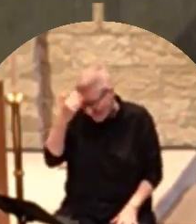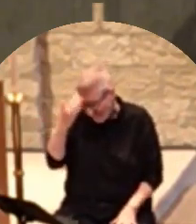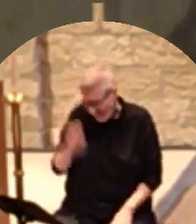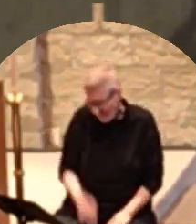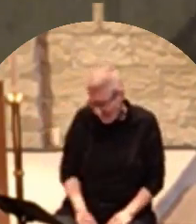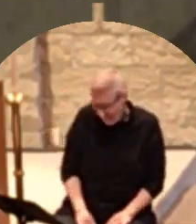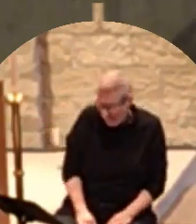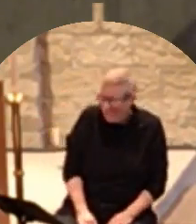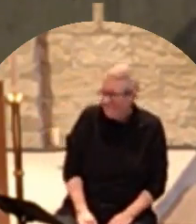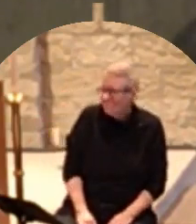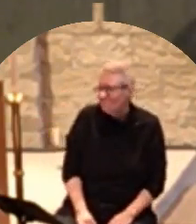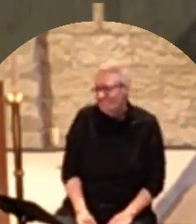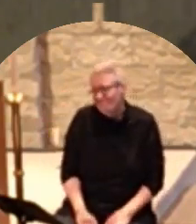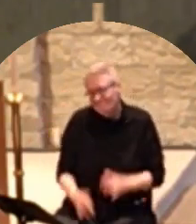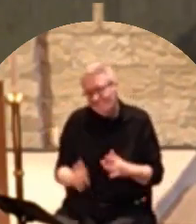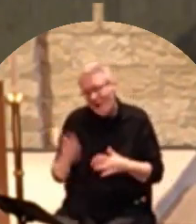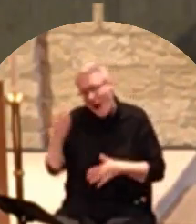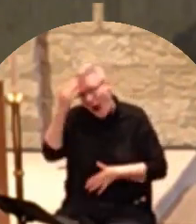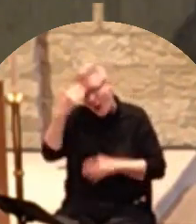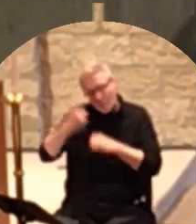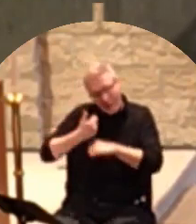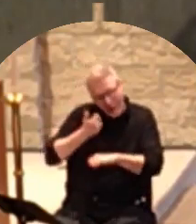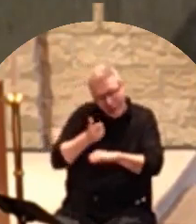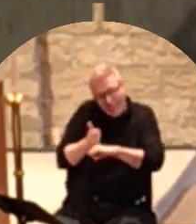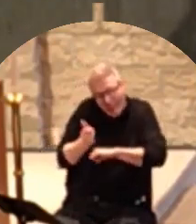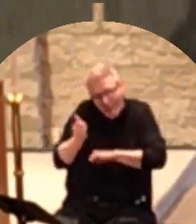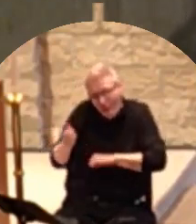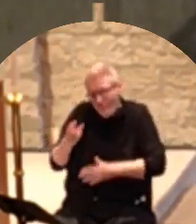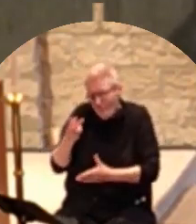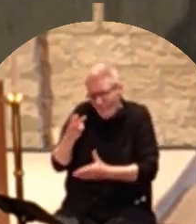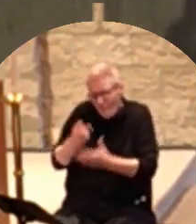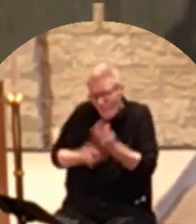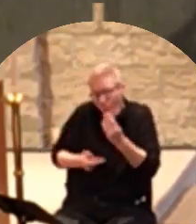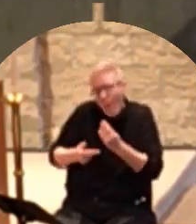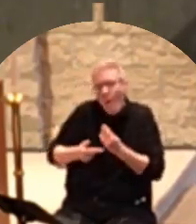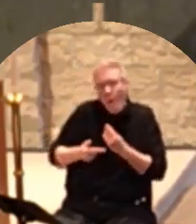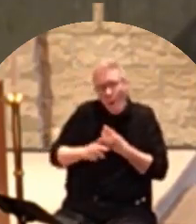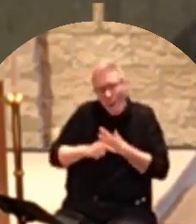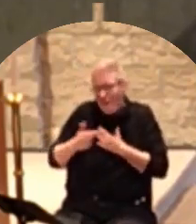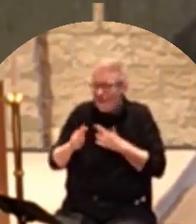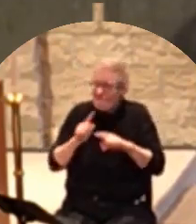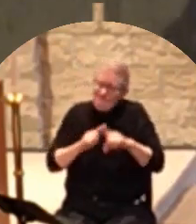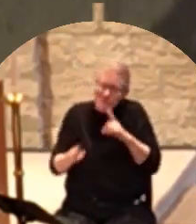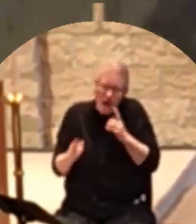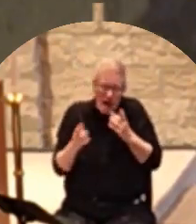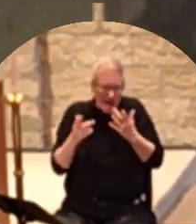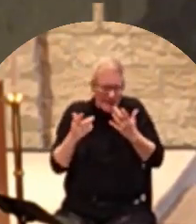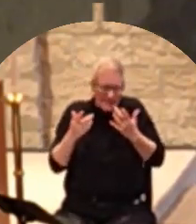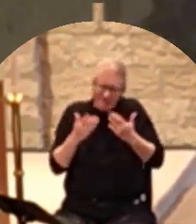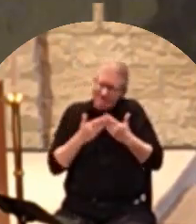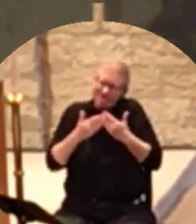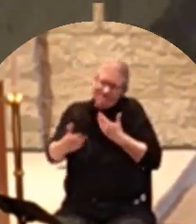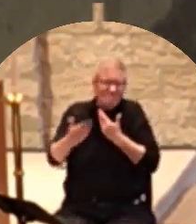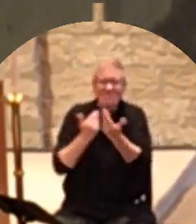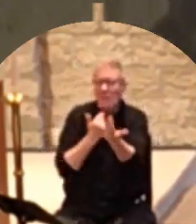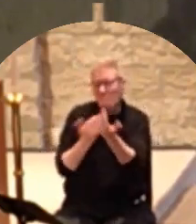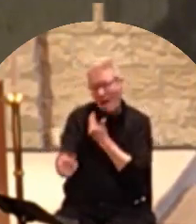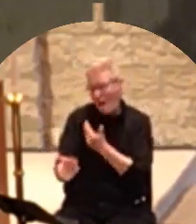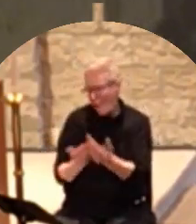there's blame to share, and none of it seems to matter anymore.